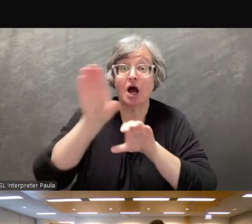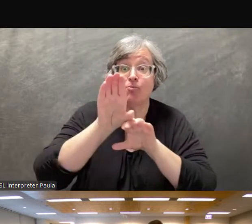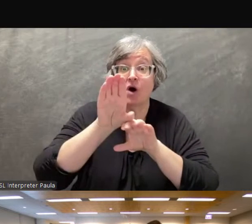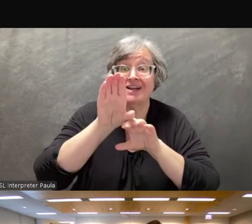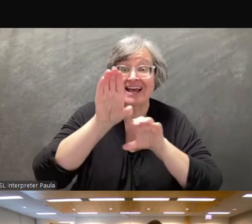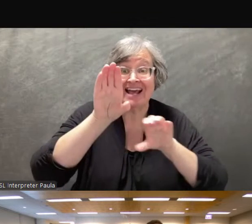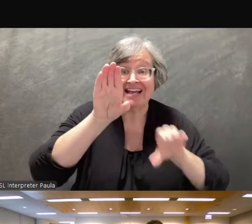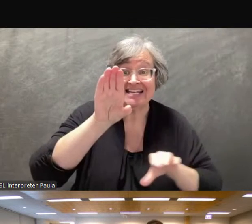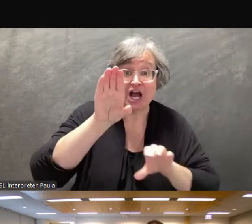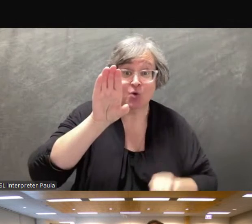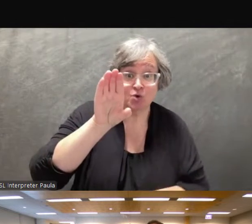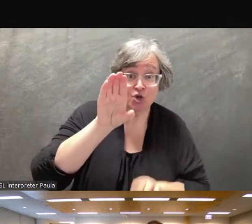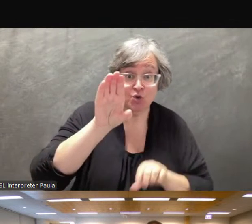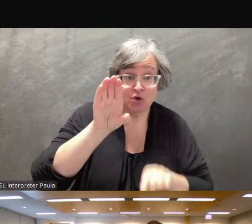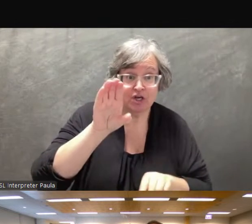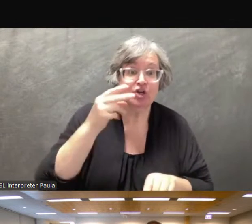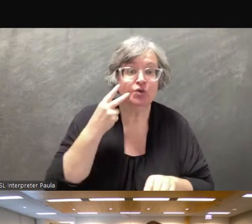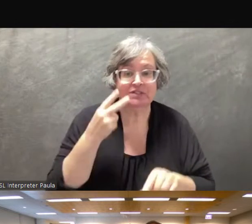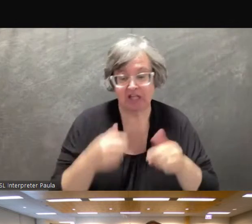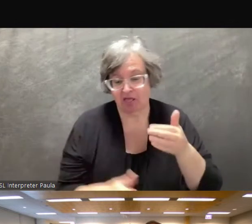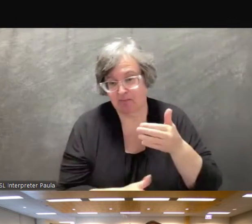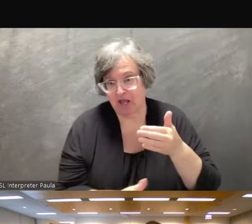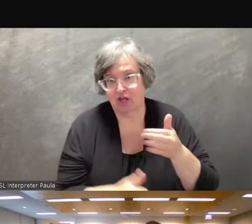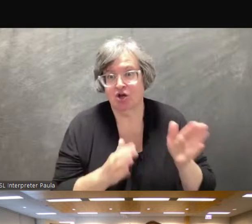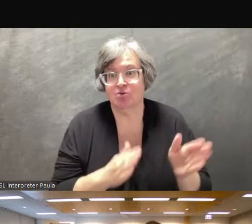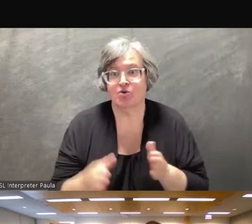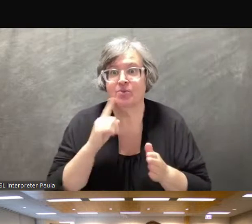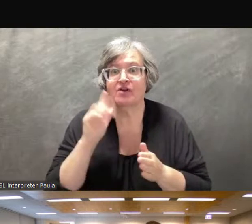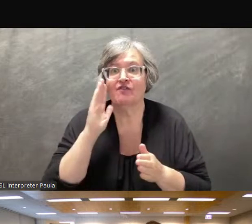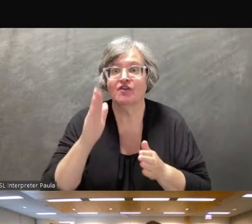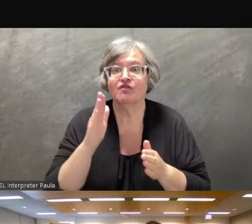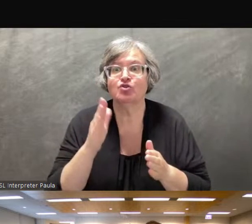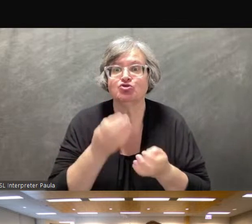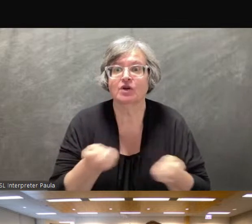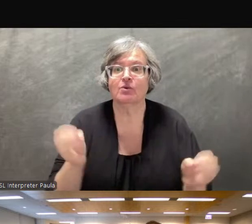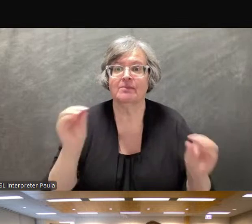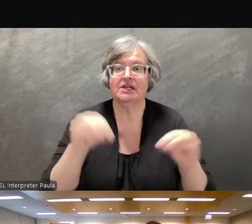the work in the subgrade basements, prepping it for those future equipment installs.